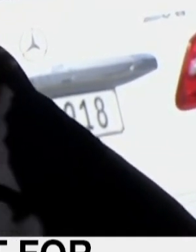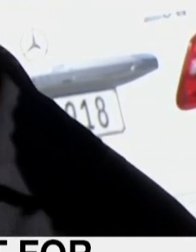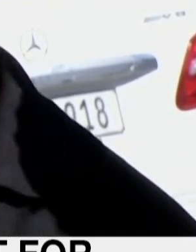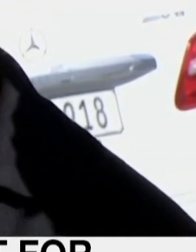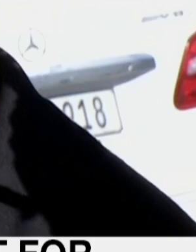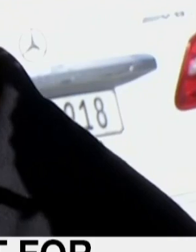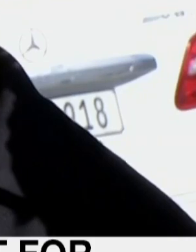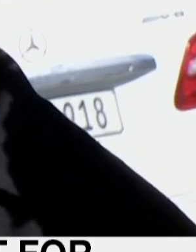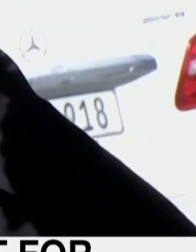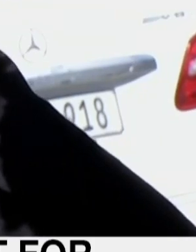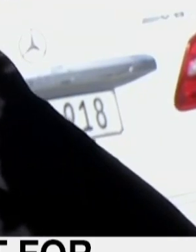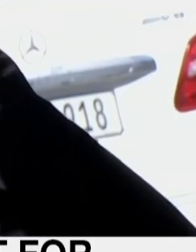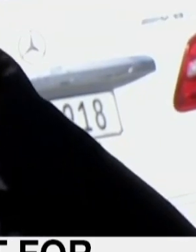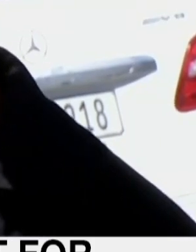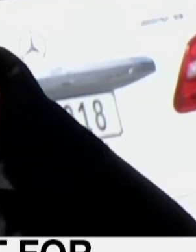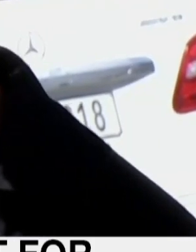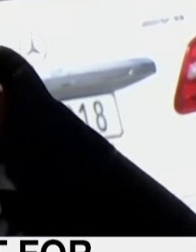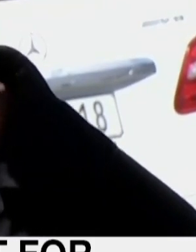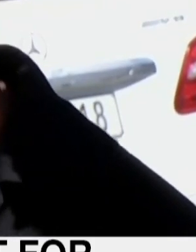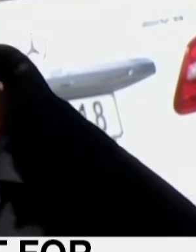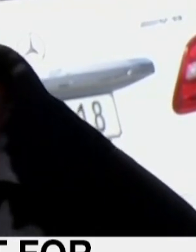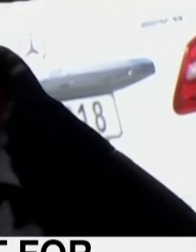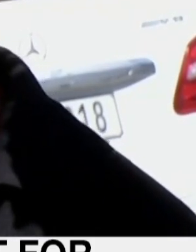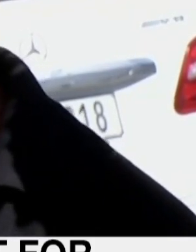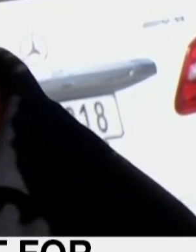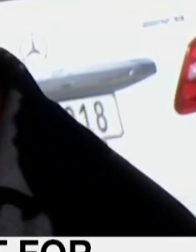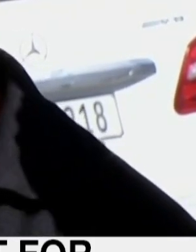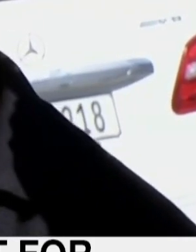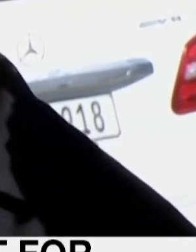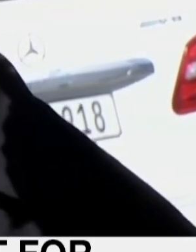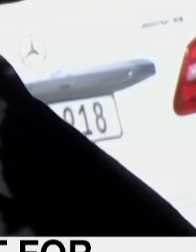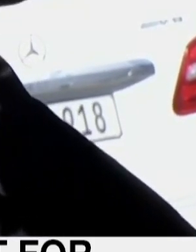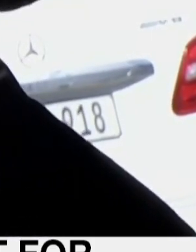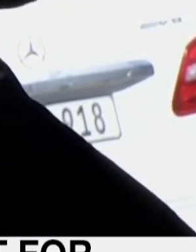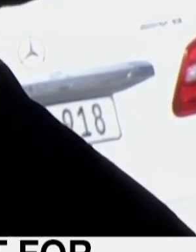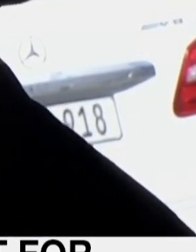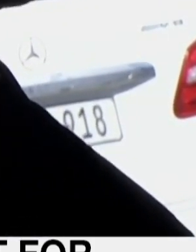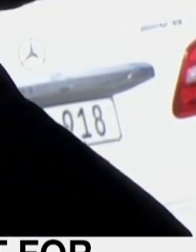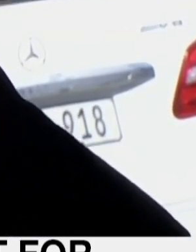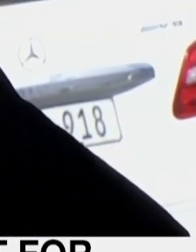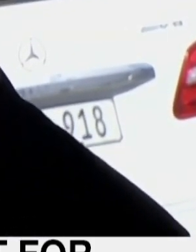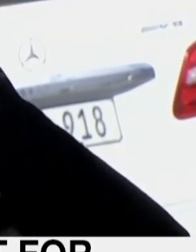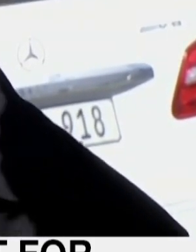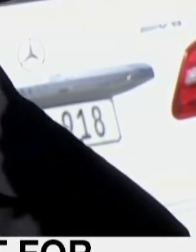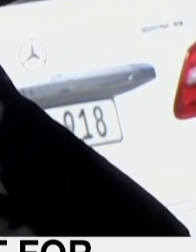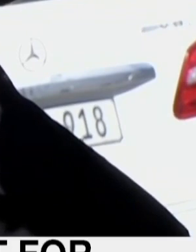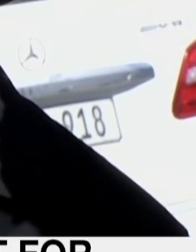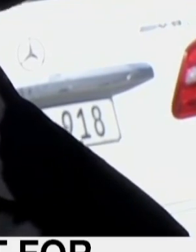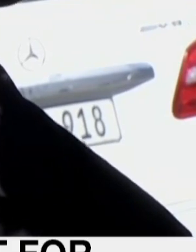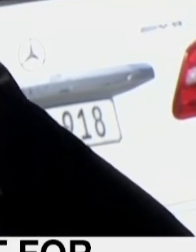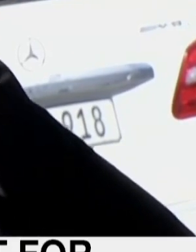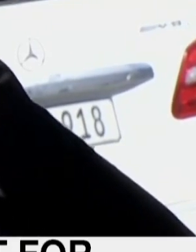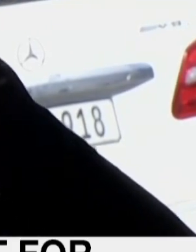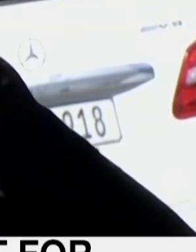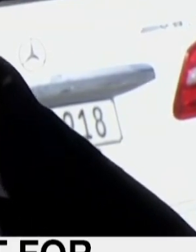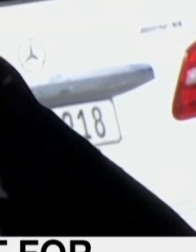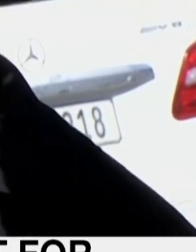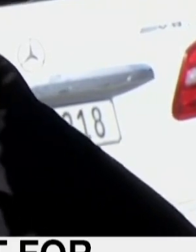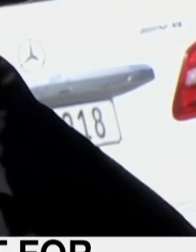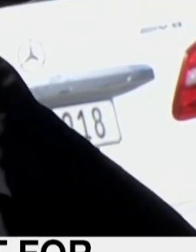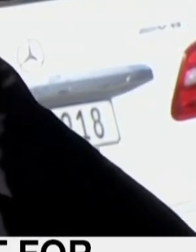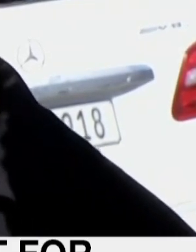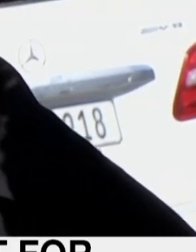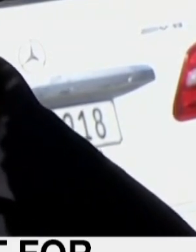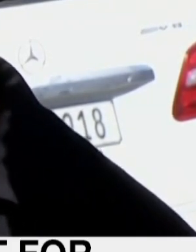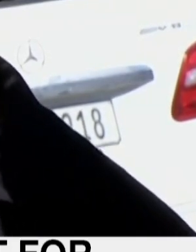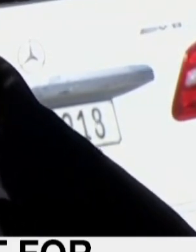the individuals and resources available to the student body, because we've asked for donations. We also know who to ask, where to ask. So if we have an aggressive approach